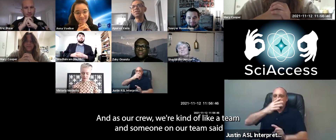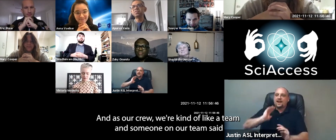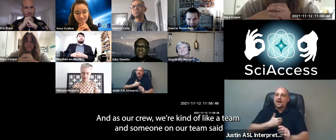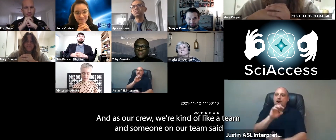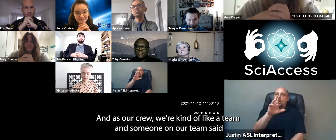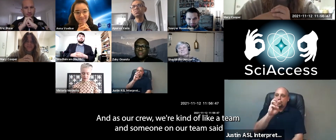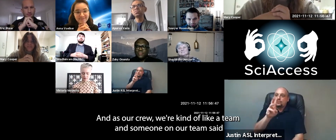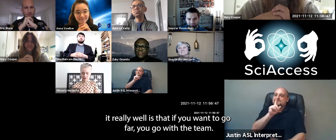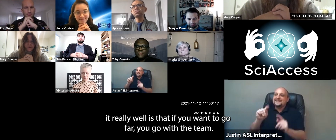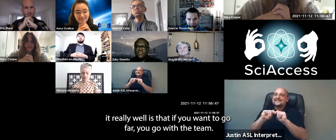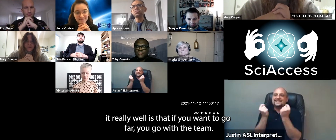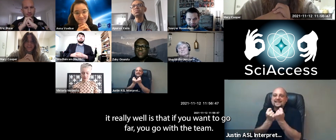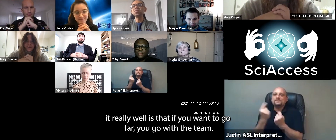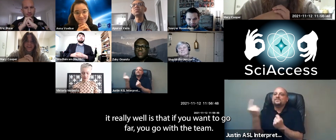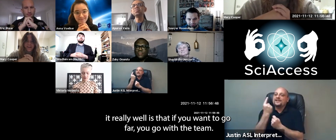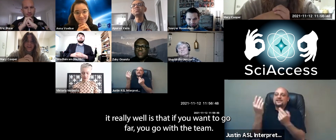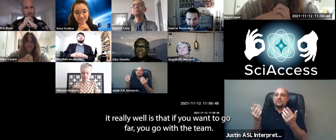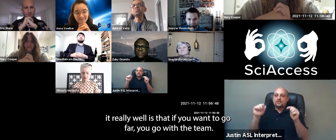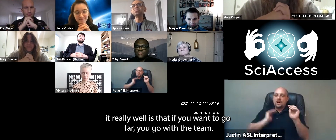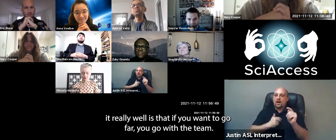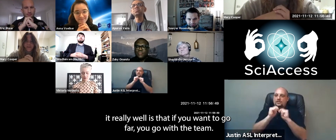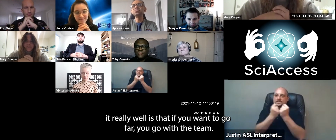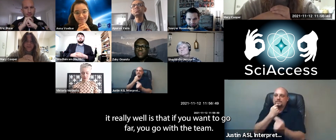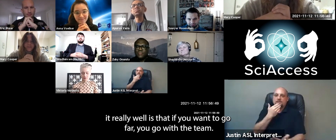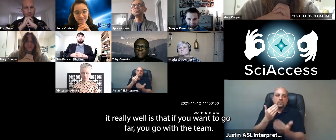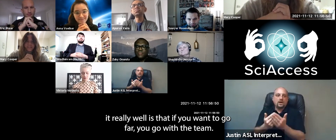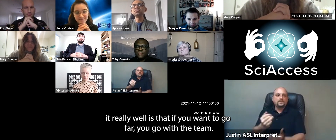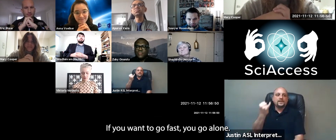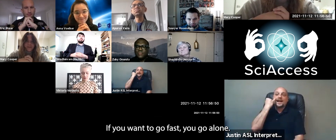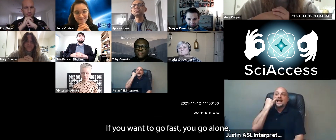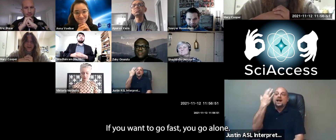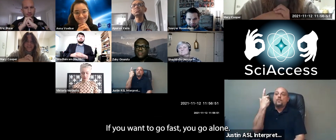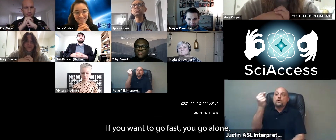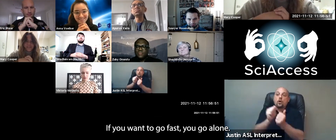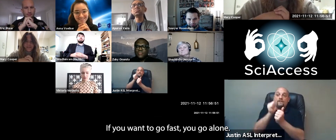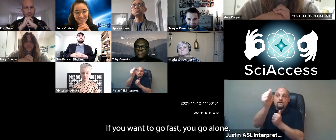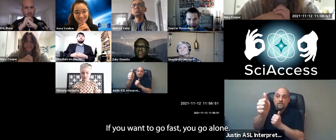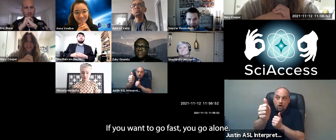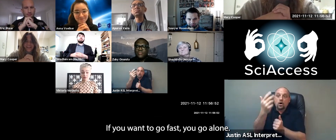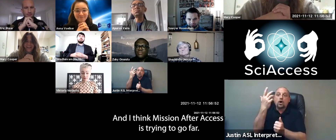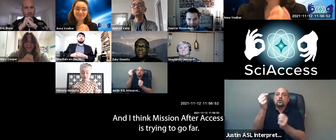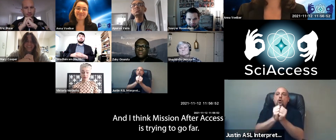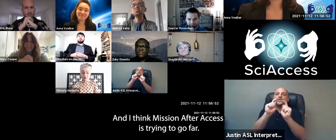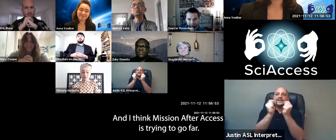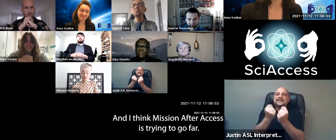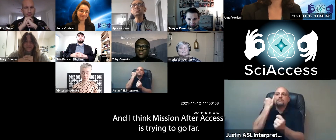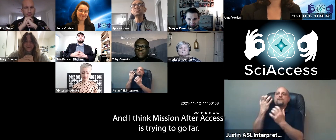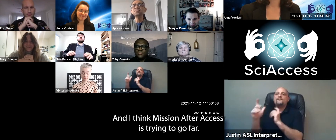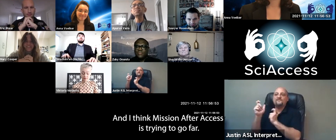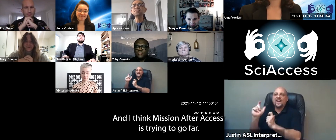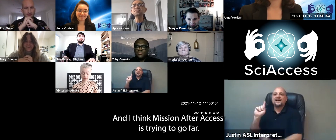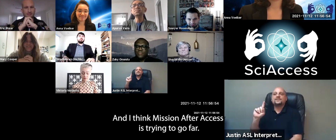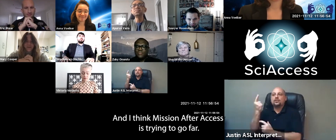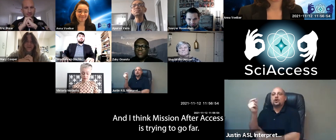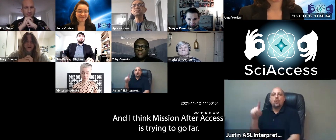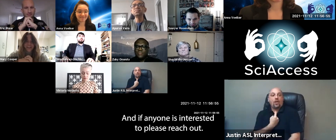and someone on our team said it really well, is that if you want to go far, you go with a team. If you want to go fast, you go alone. And I think Mission AstroAccess